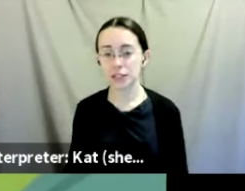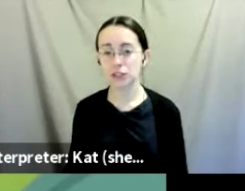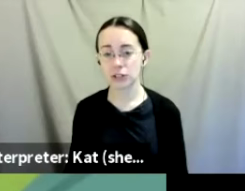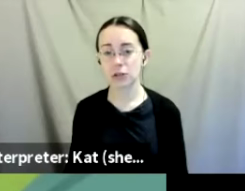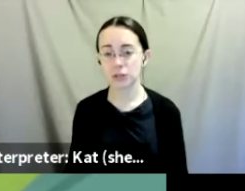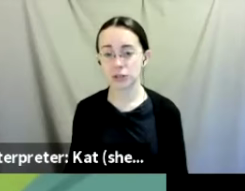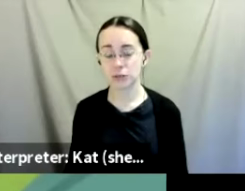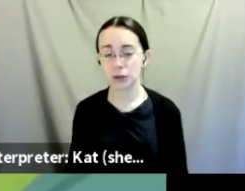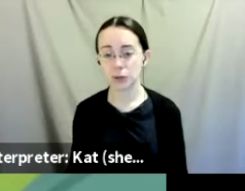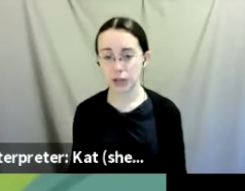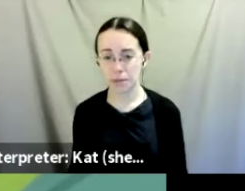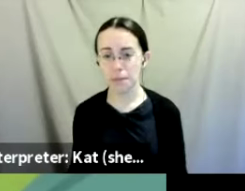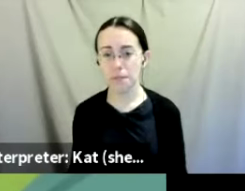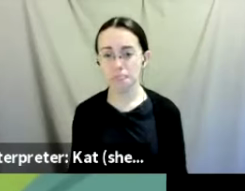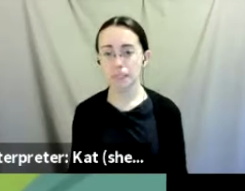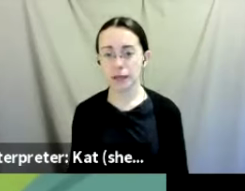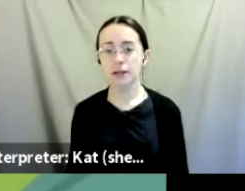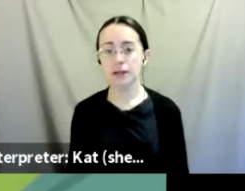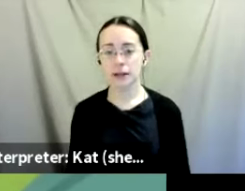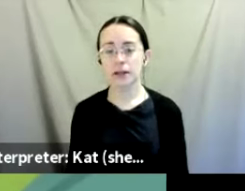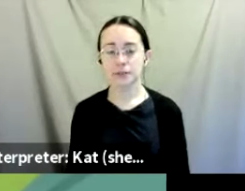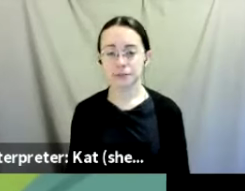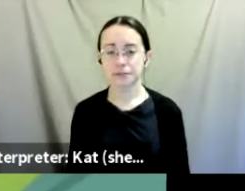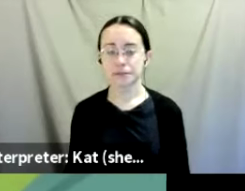actively, intentionally recruit them.